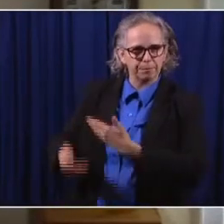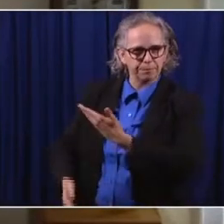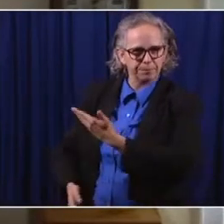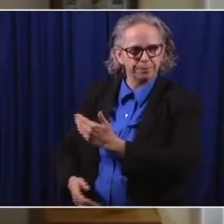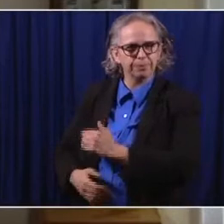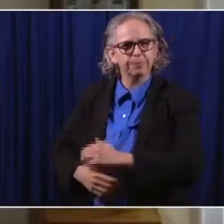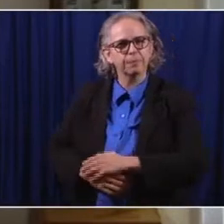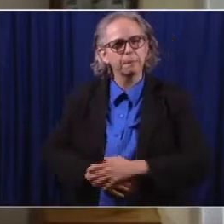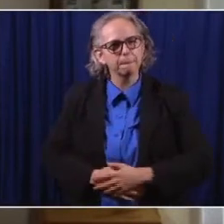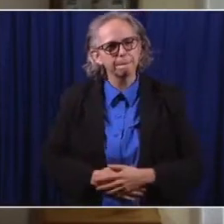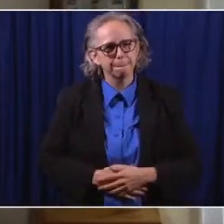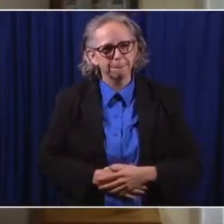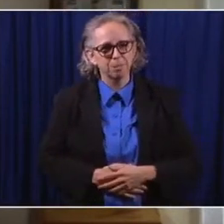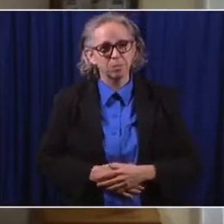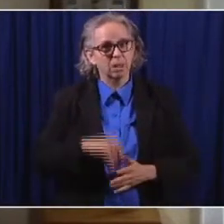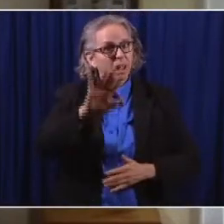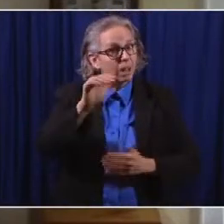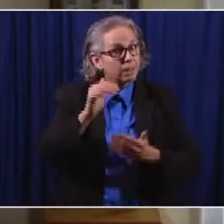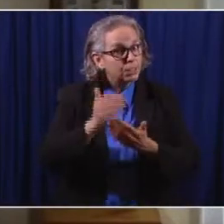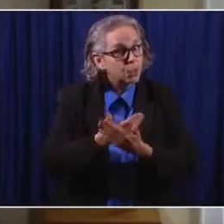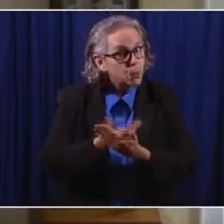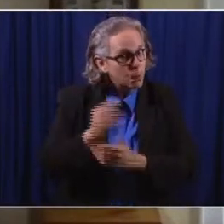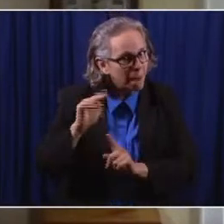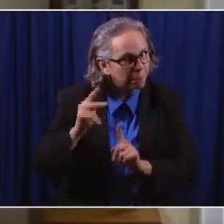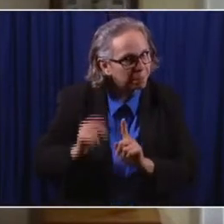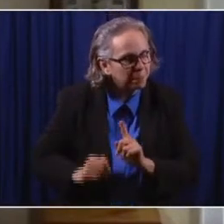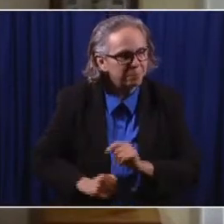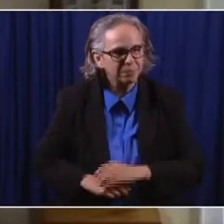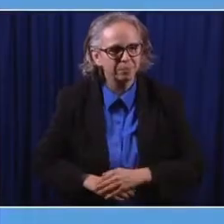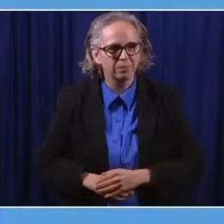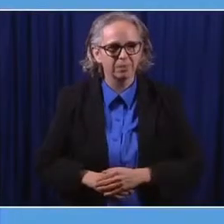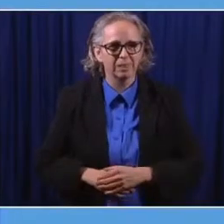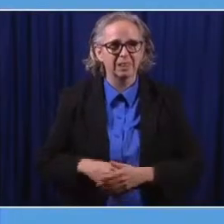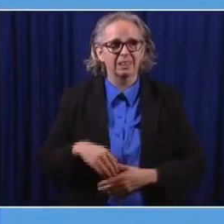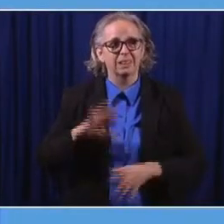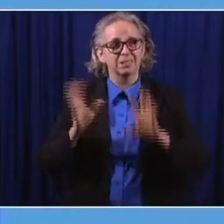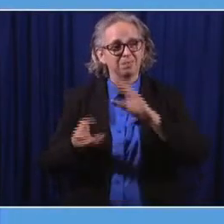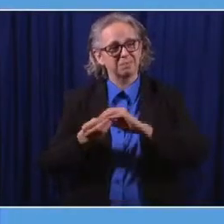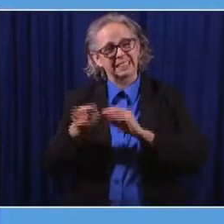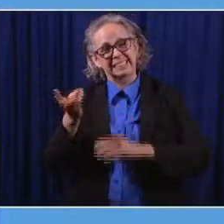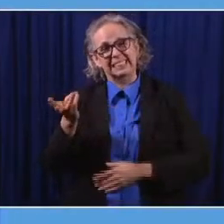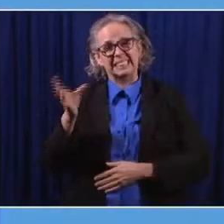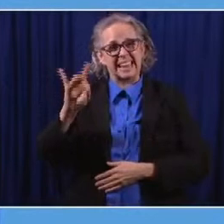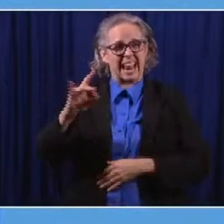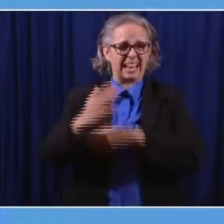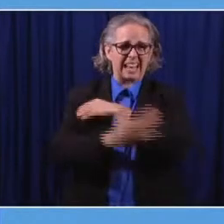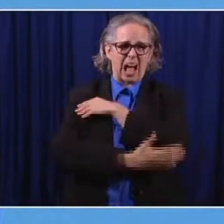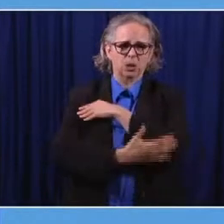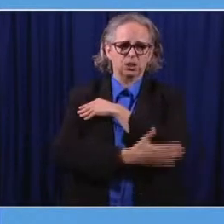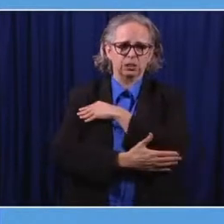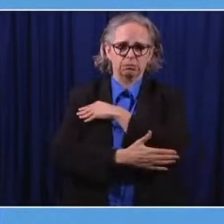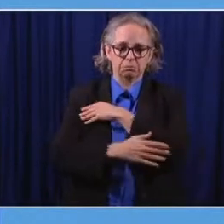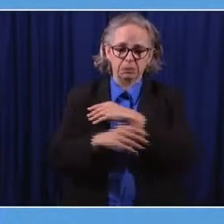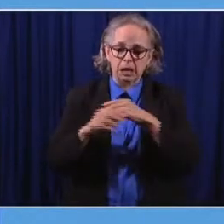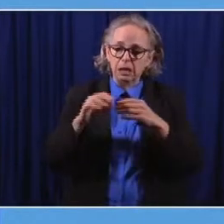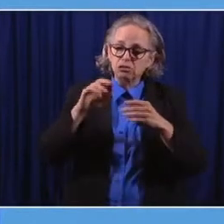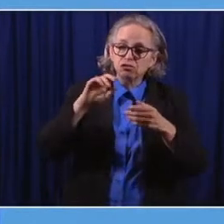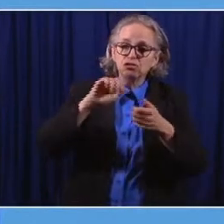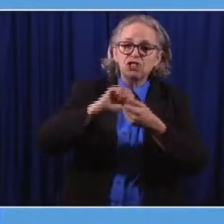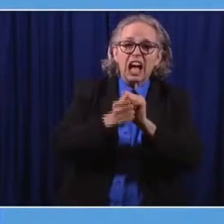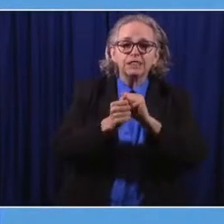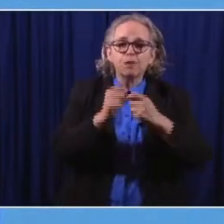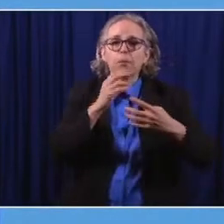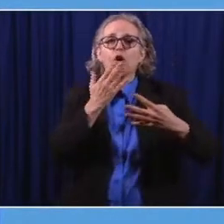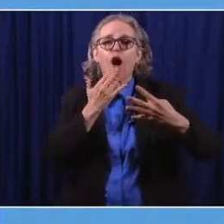So this is the new map. 67 of our counties stay at the same level as they did last week. The greatest movement happened with 12 counties